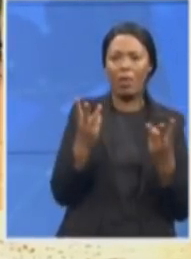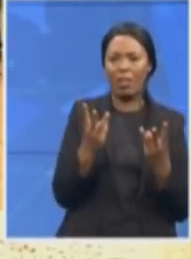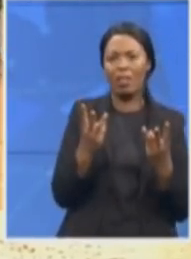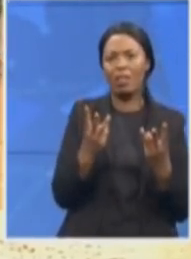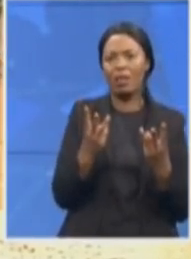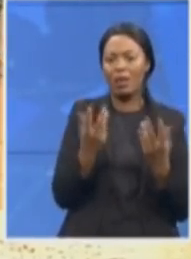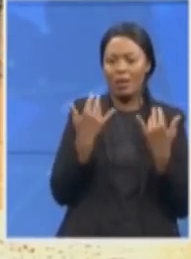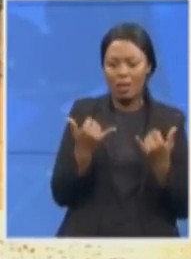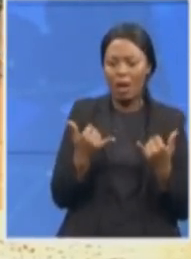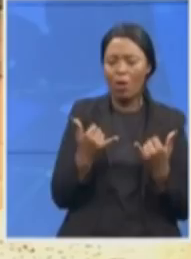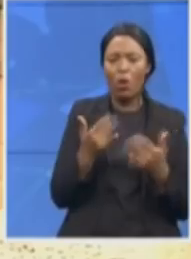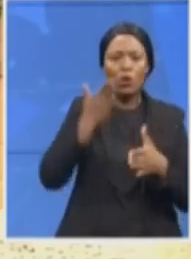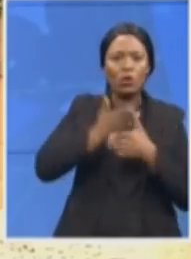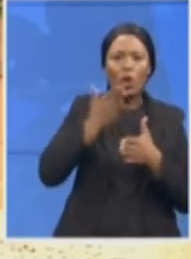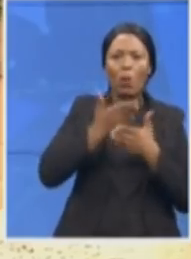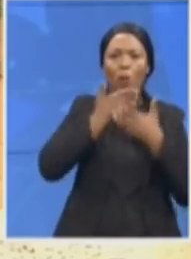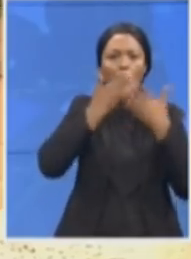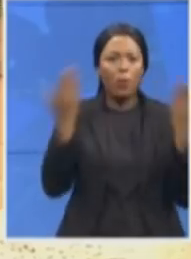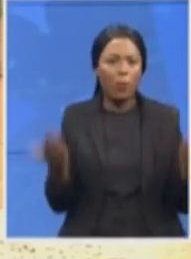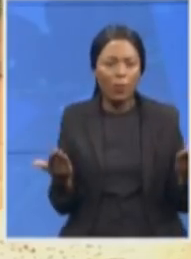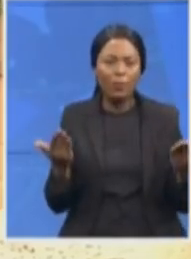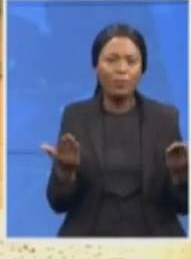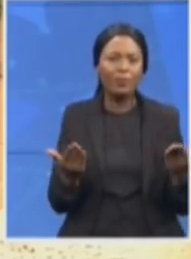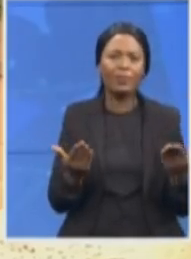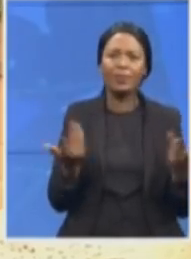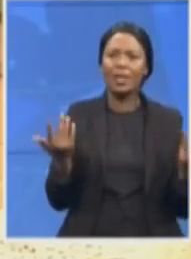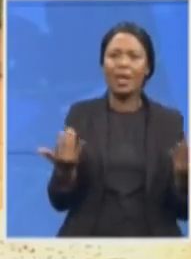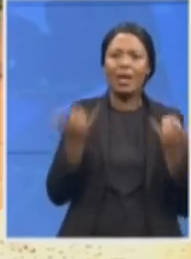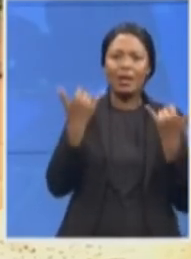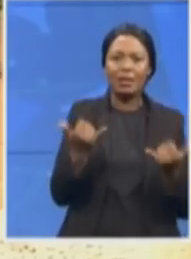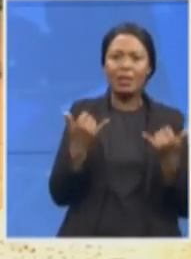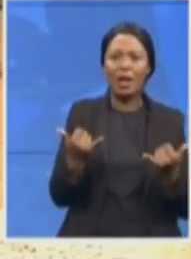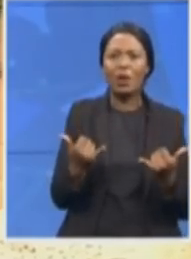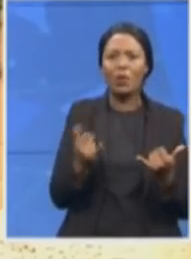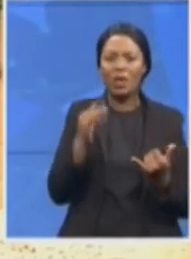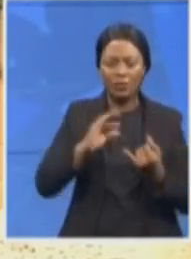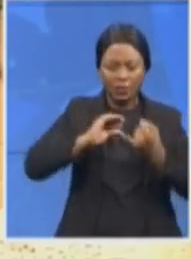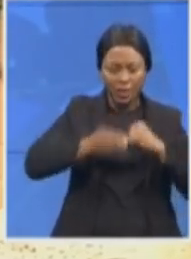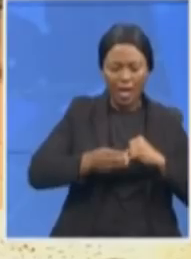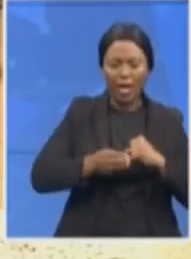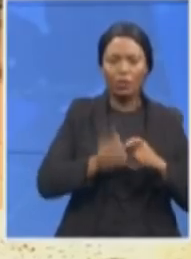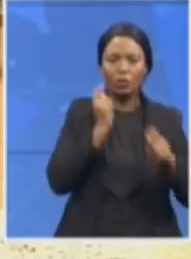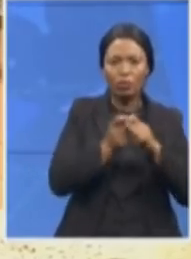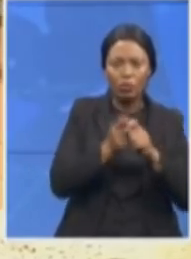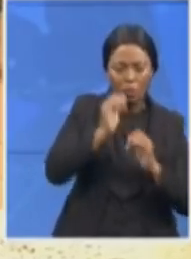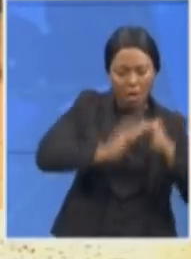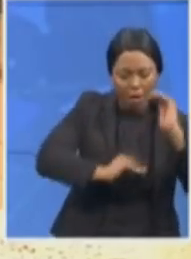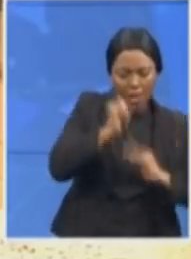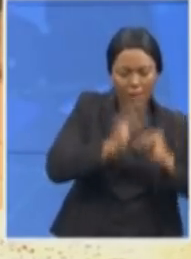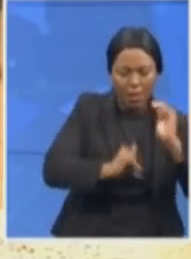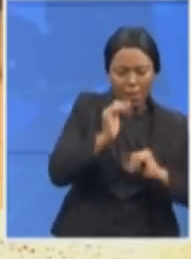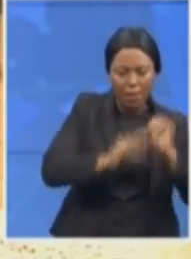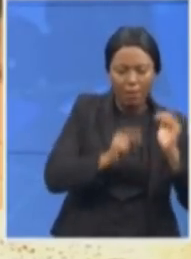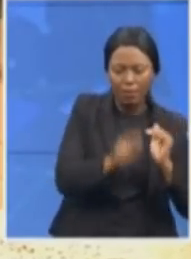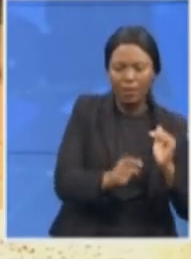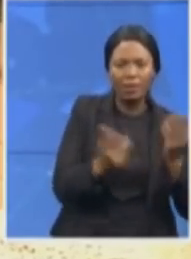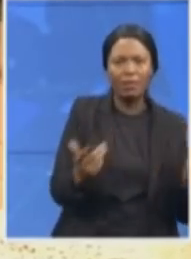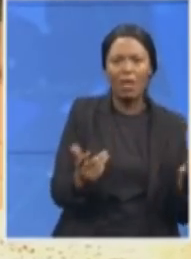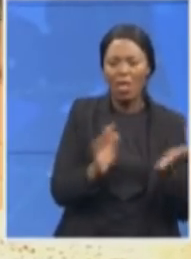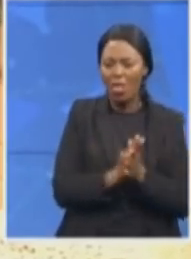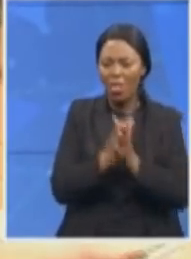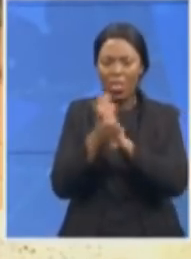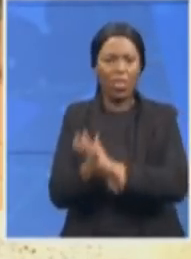are getting by with the small scraps of work that they can, not having a place to stay or a shelter to stay